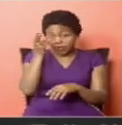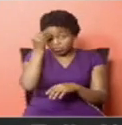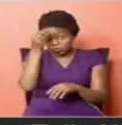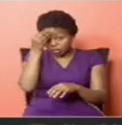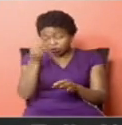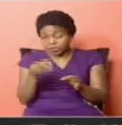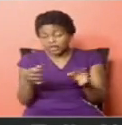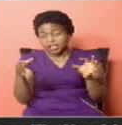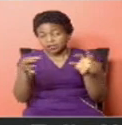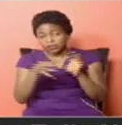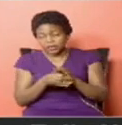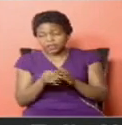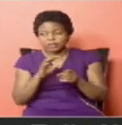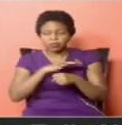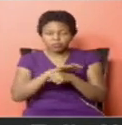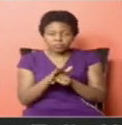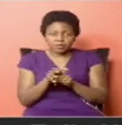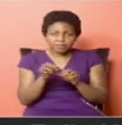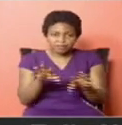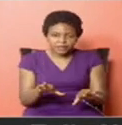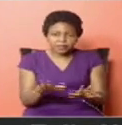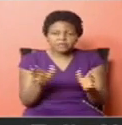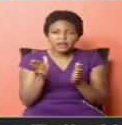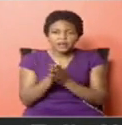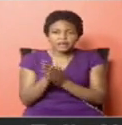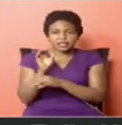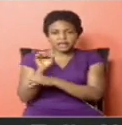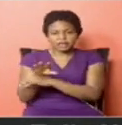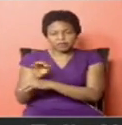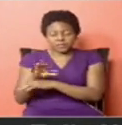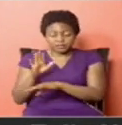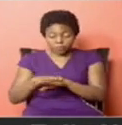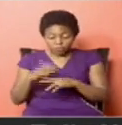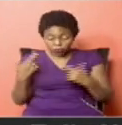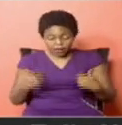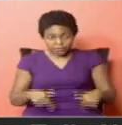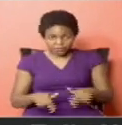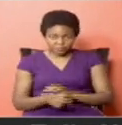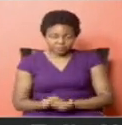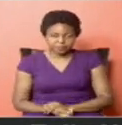of COVID-19, and the advisory on health.